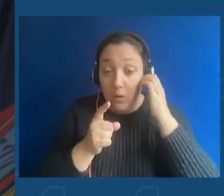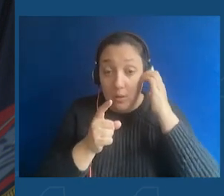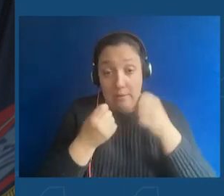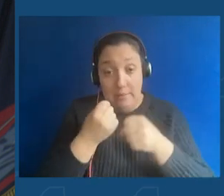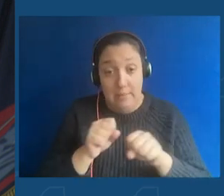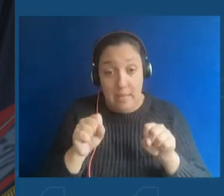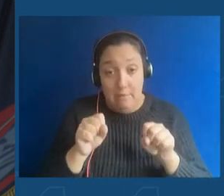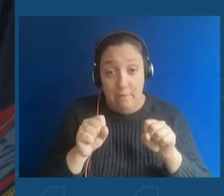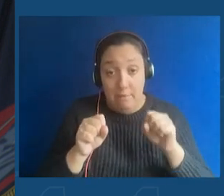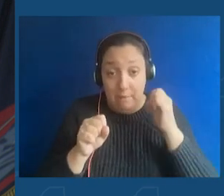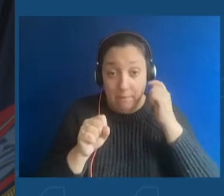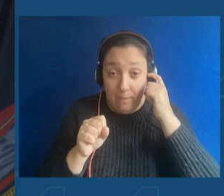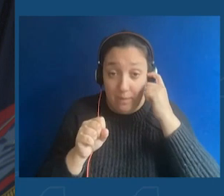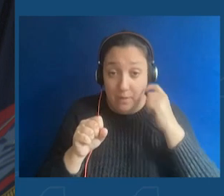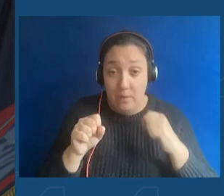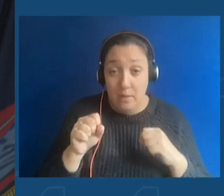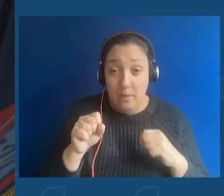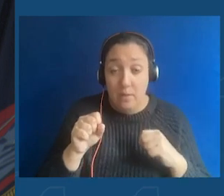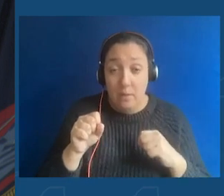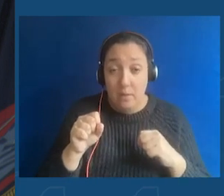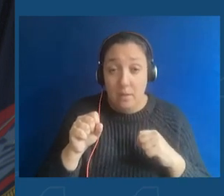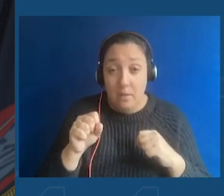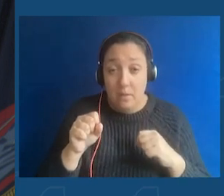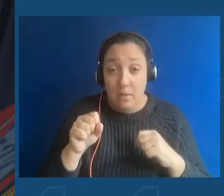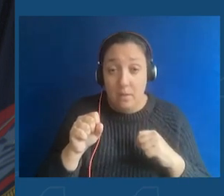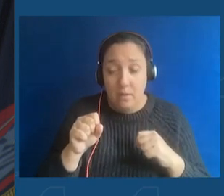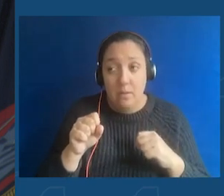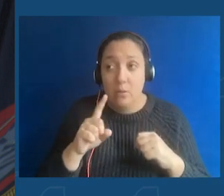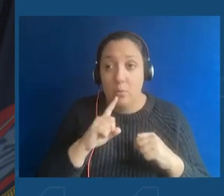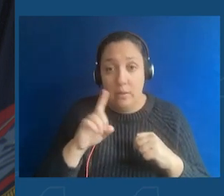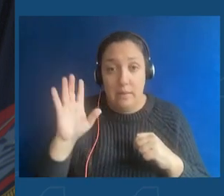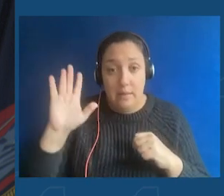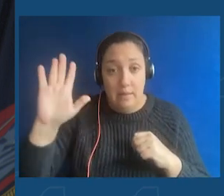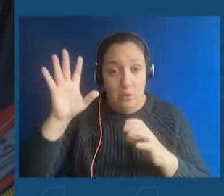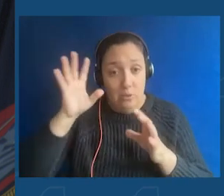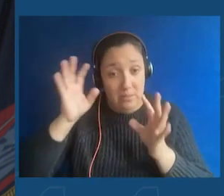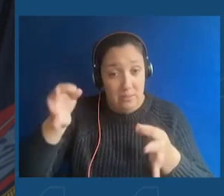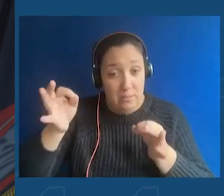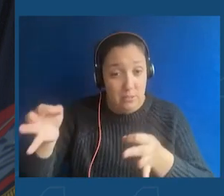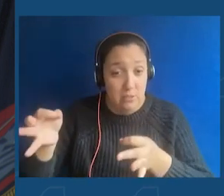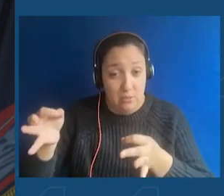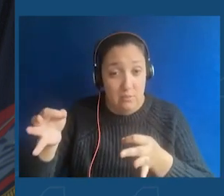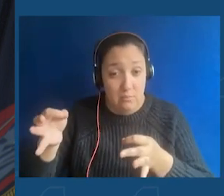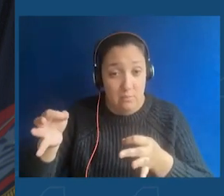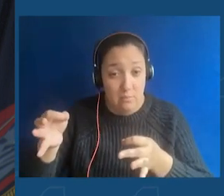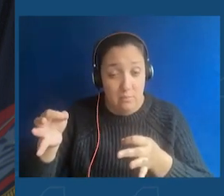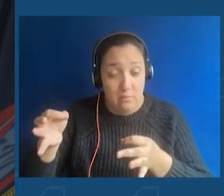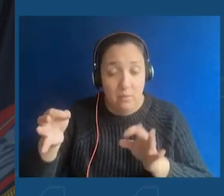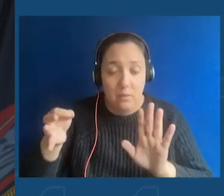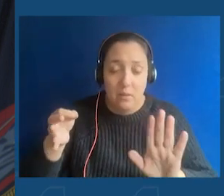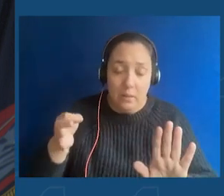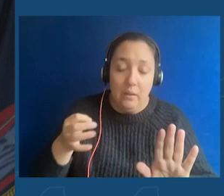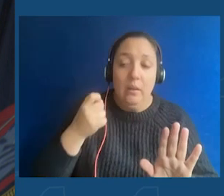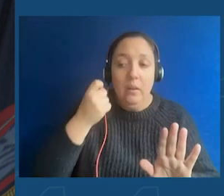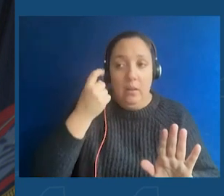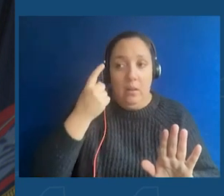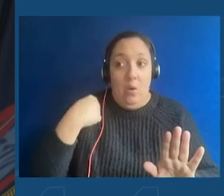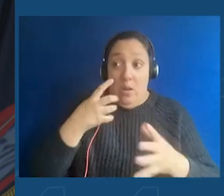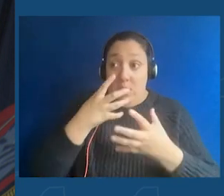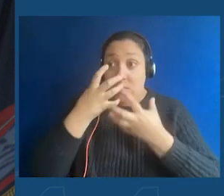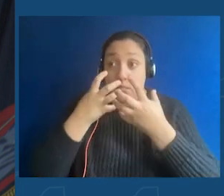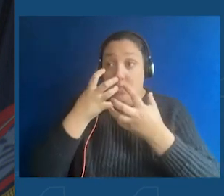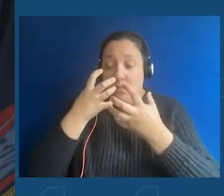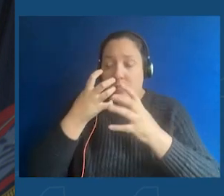decision and the aftermath were absolutely devastating, but we took that anger and turned it into action. At